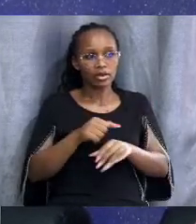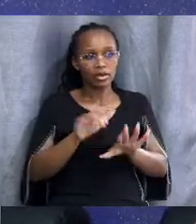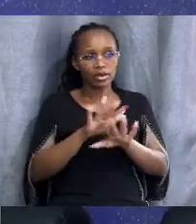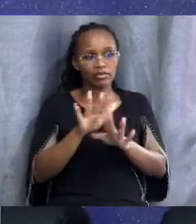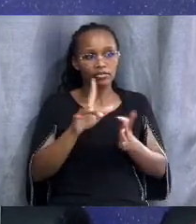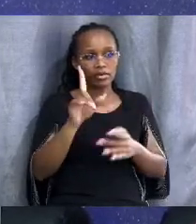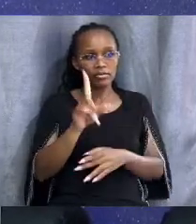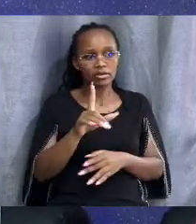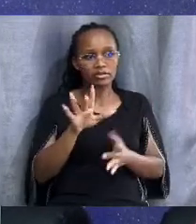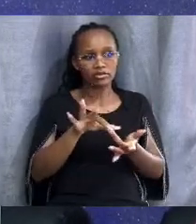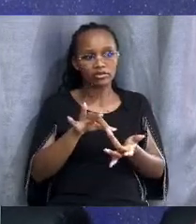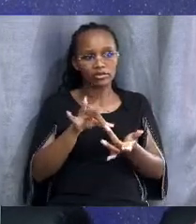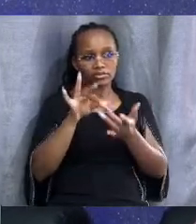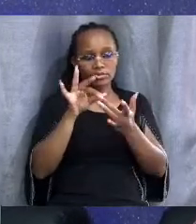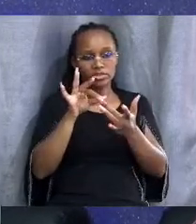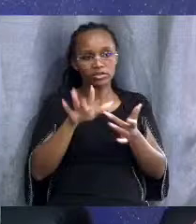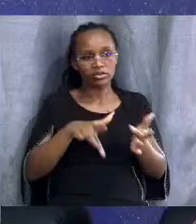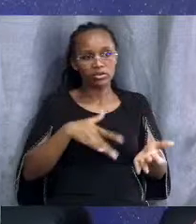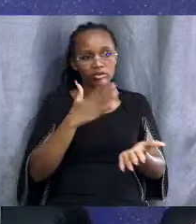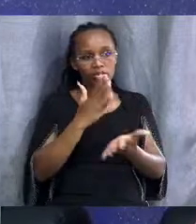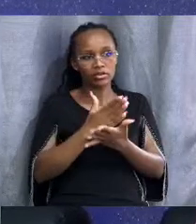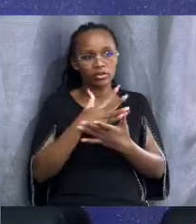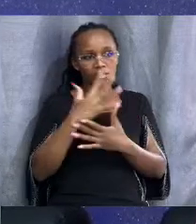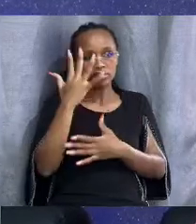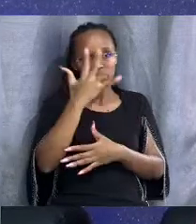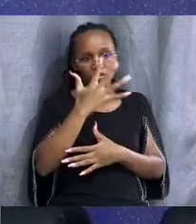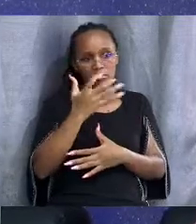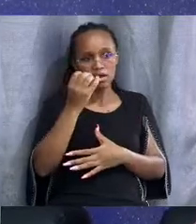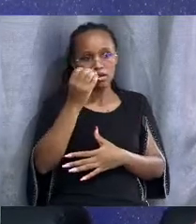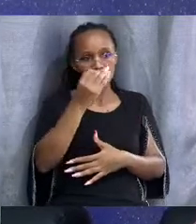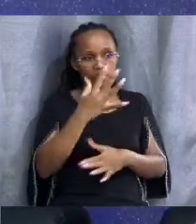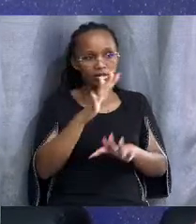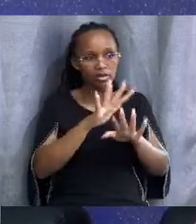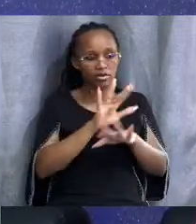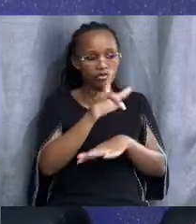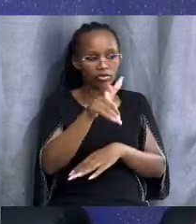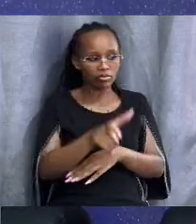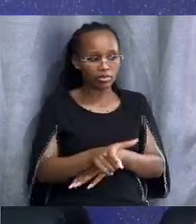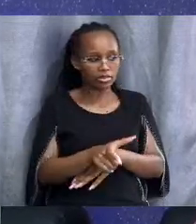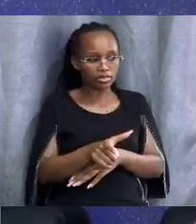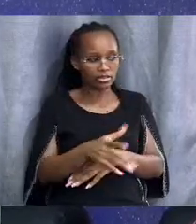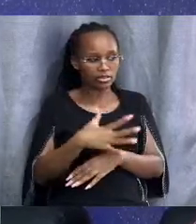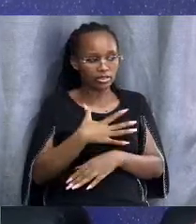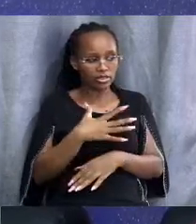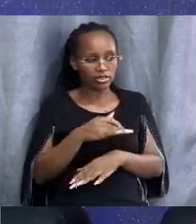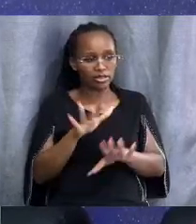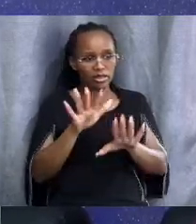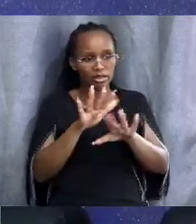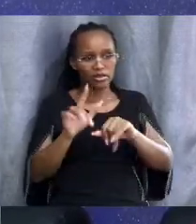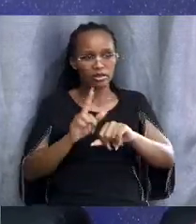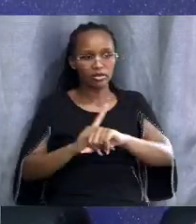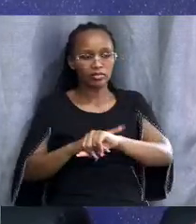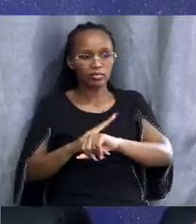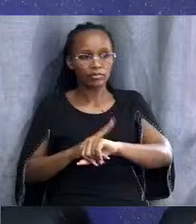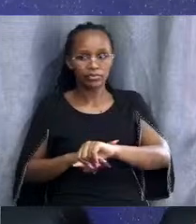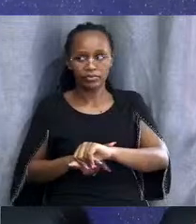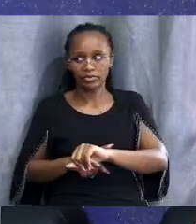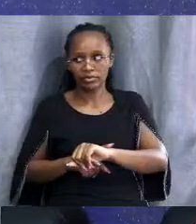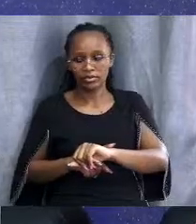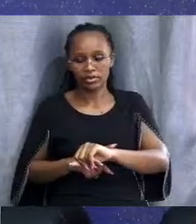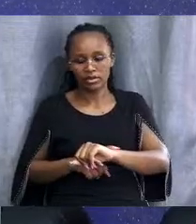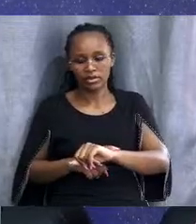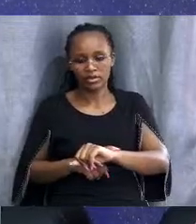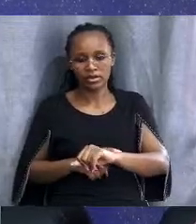feel special, of seeing the beauty in every person, and every moment. Your